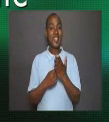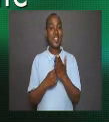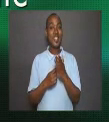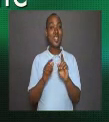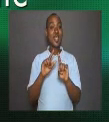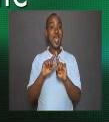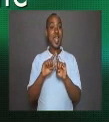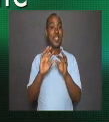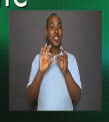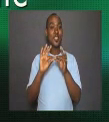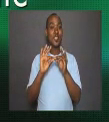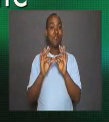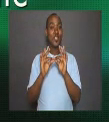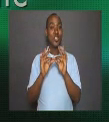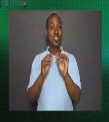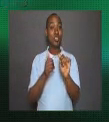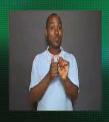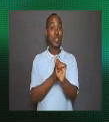terms are as follows.